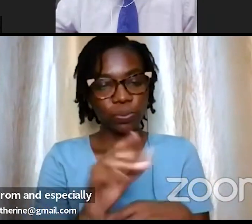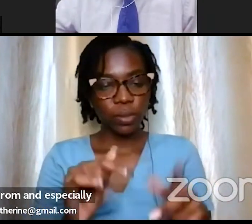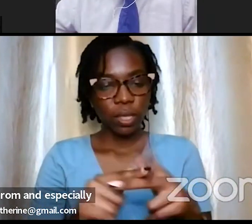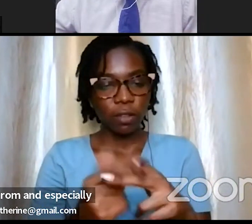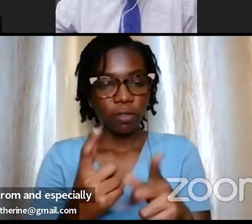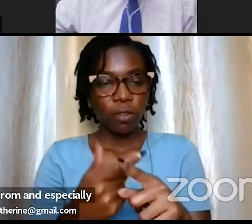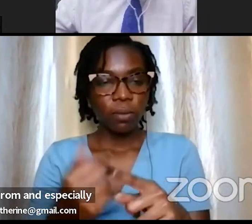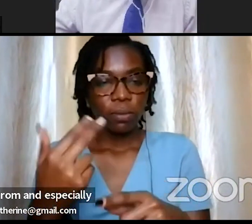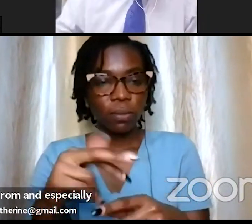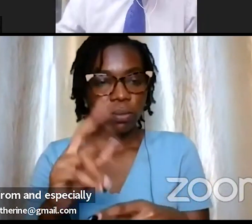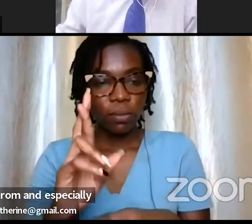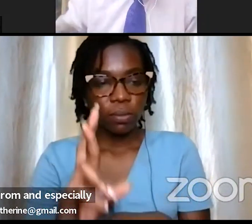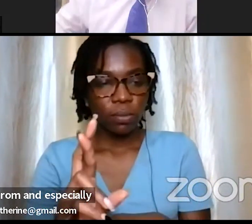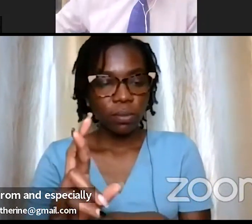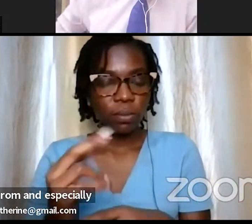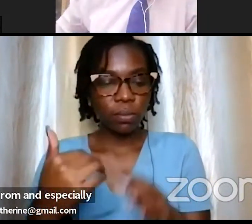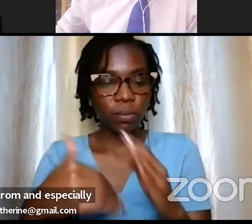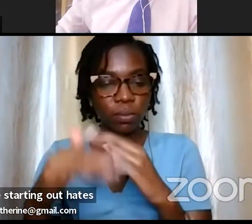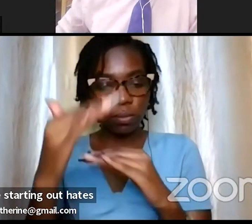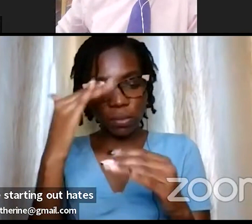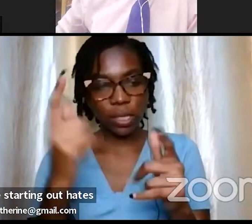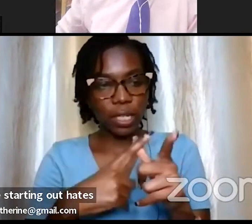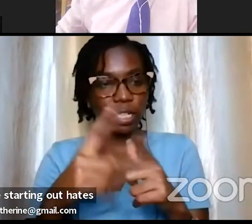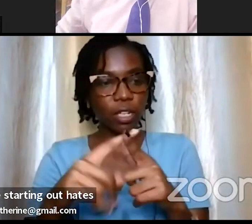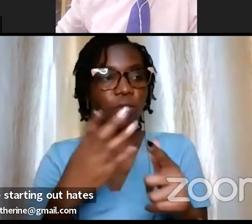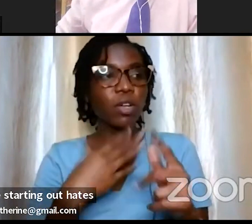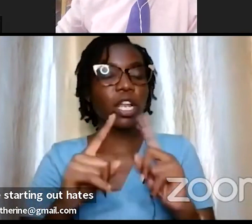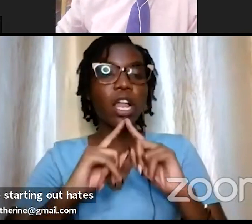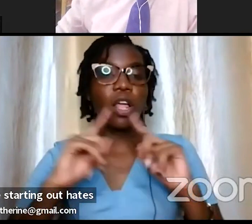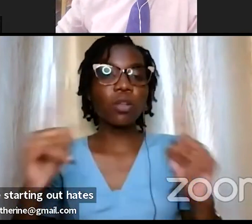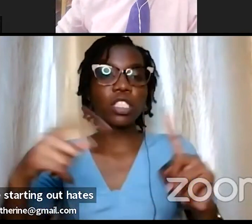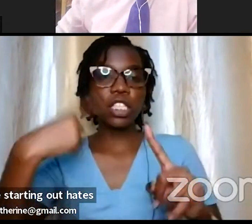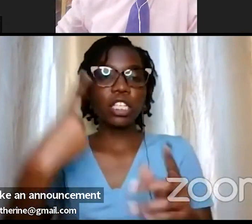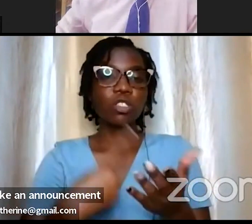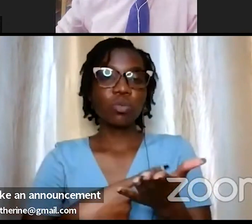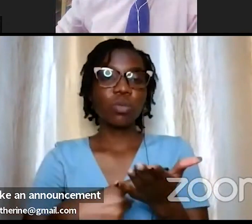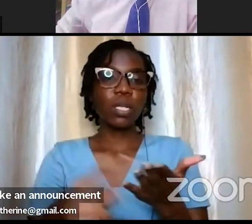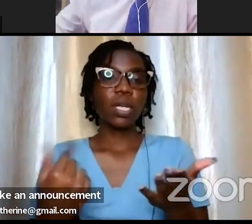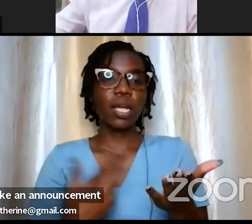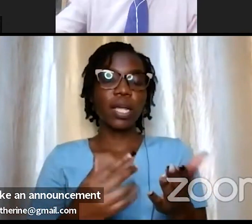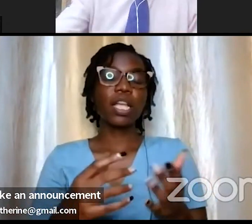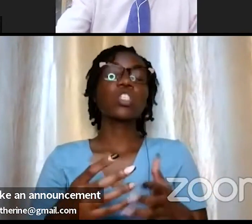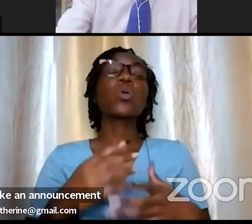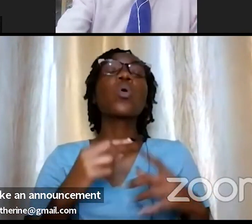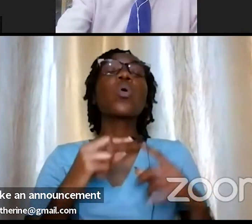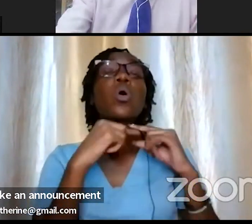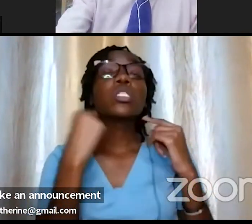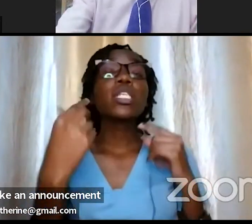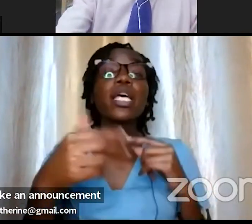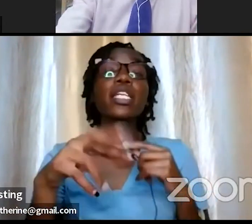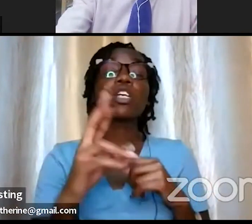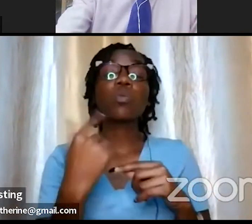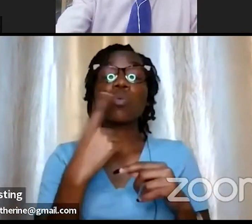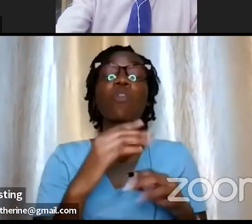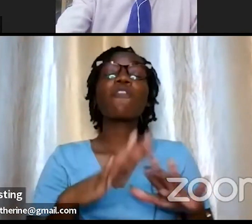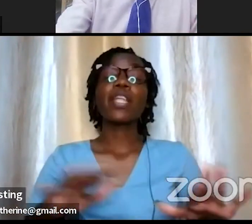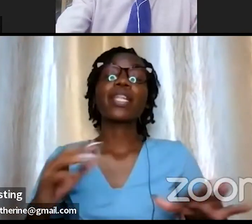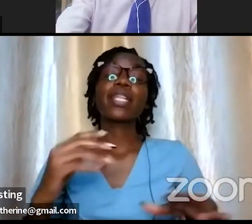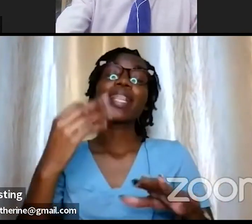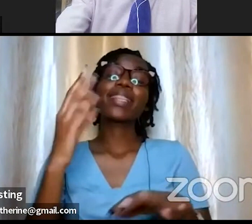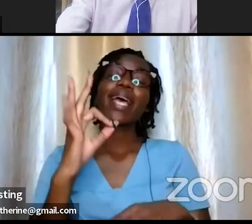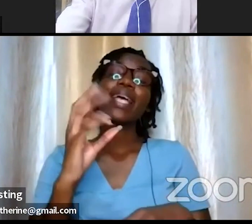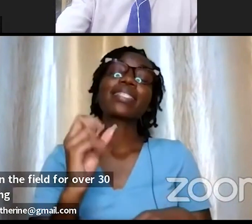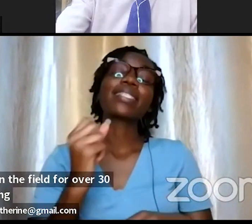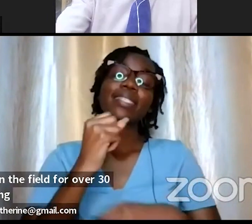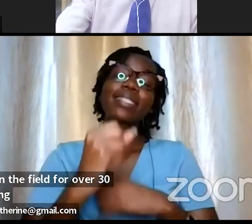professionals. And also, just to make an announcement, next week we are hosting an HR who's been in the field for over 30 years, and he's going to teach us how